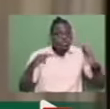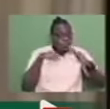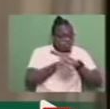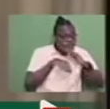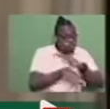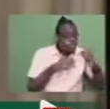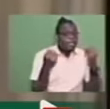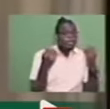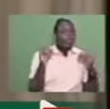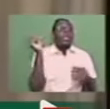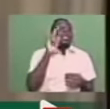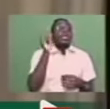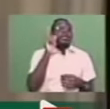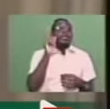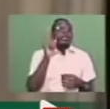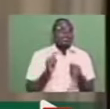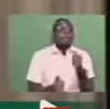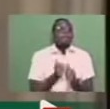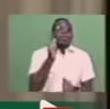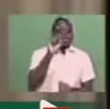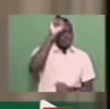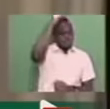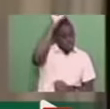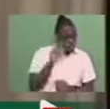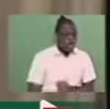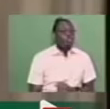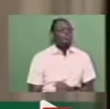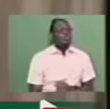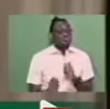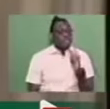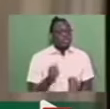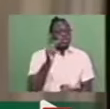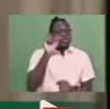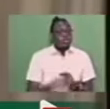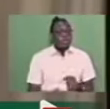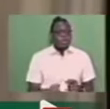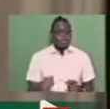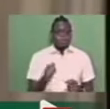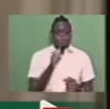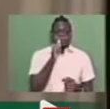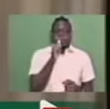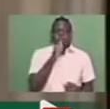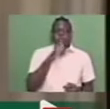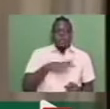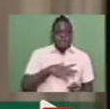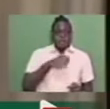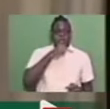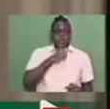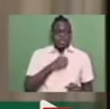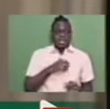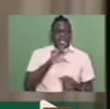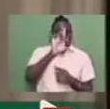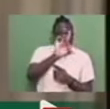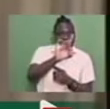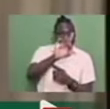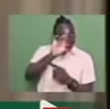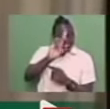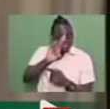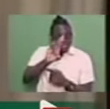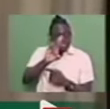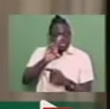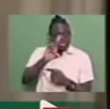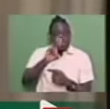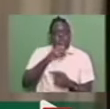Trinidad. In one case, an 87-year-old retired medical doctor was confronted by armed bandits at 3 a.m.